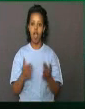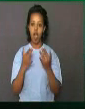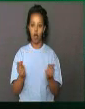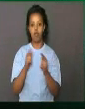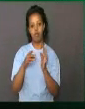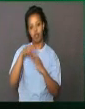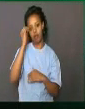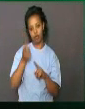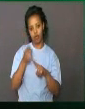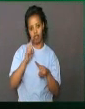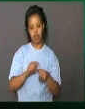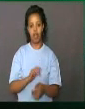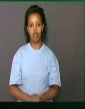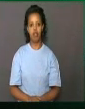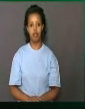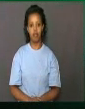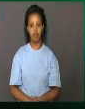Let's get back to our lesson.